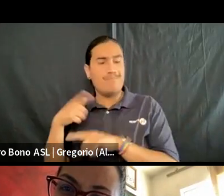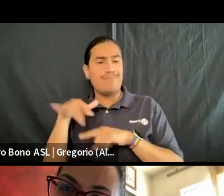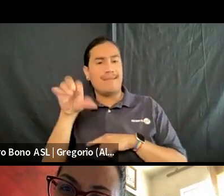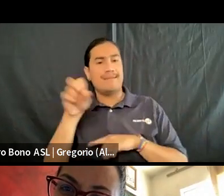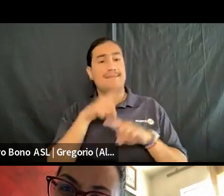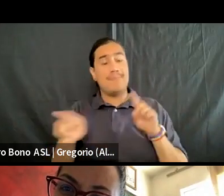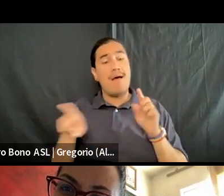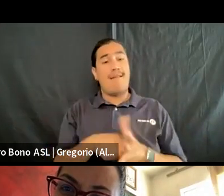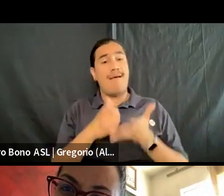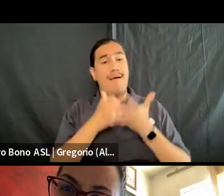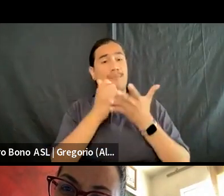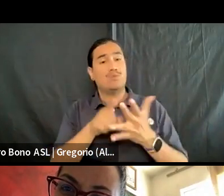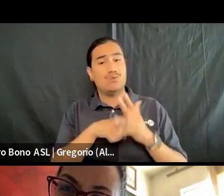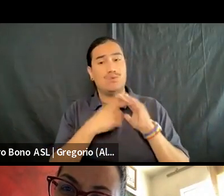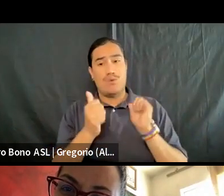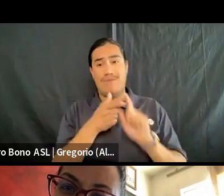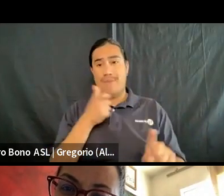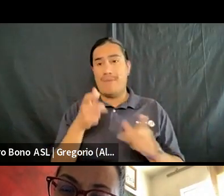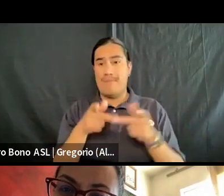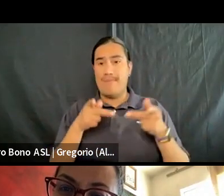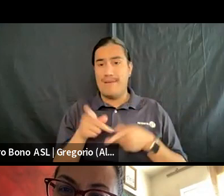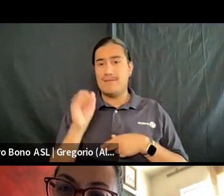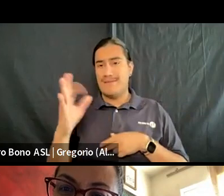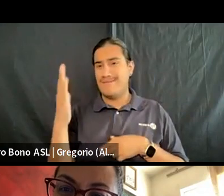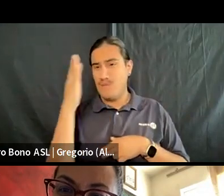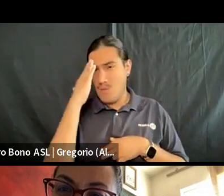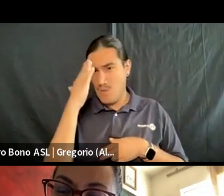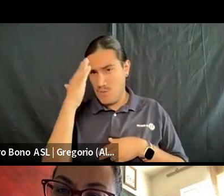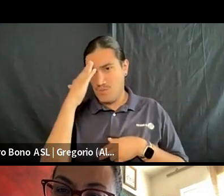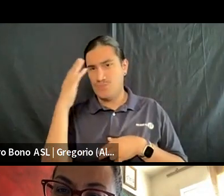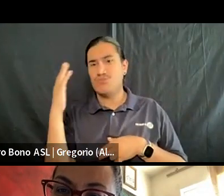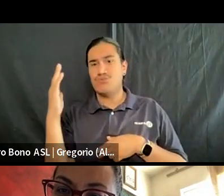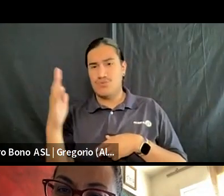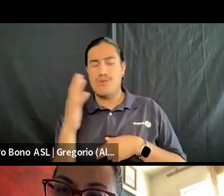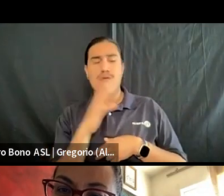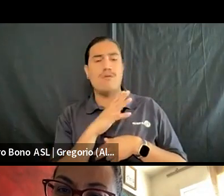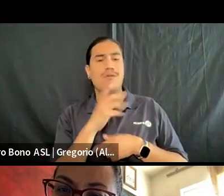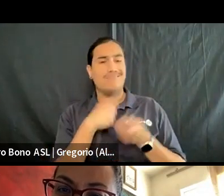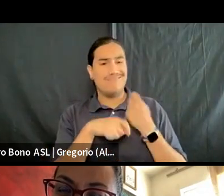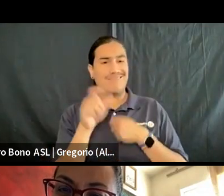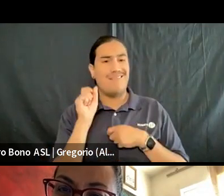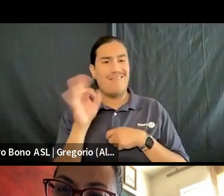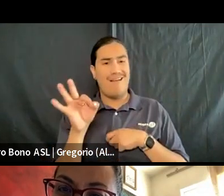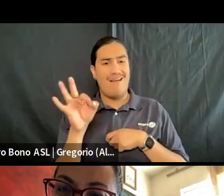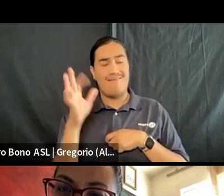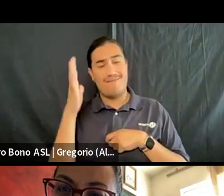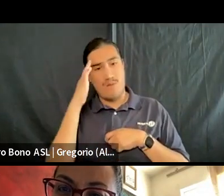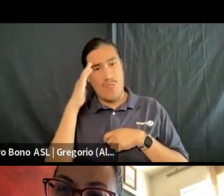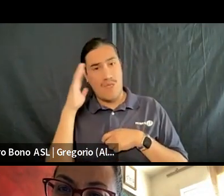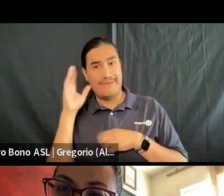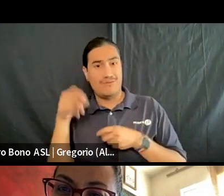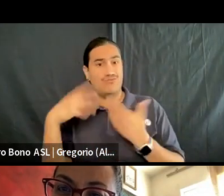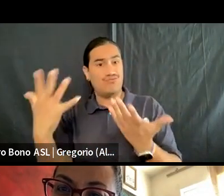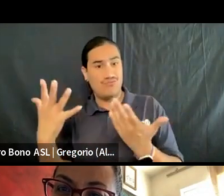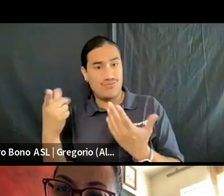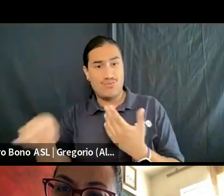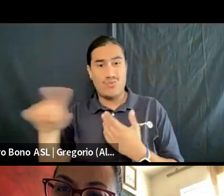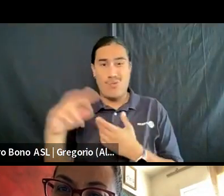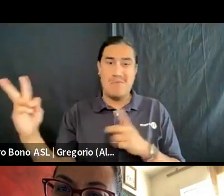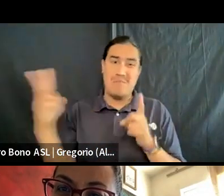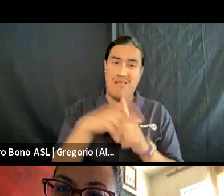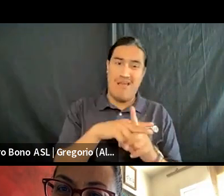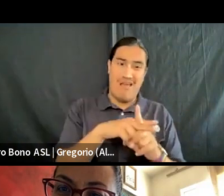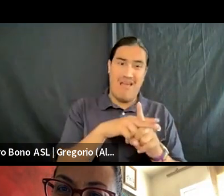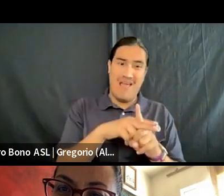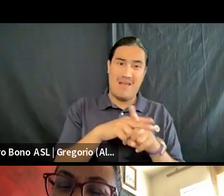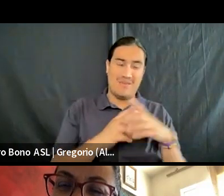to start from a place of knowledge rather than I'm going to give you this knowledge and now you have to apply it. And you say, well, where does